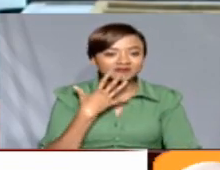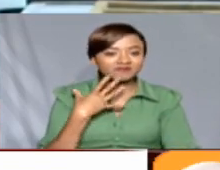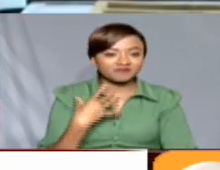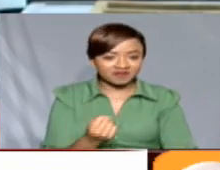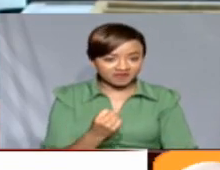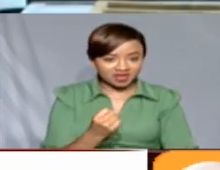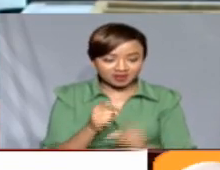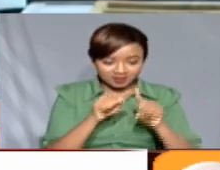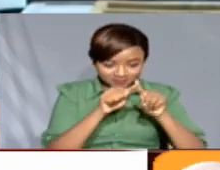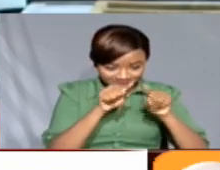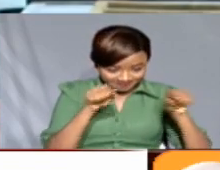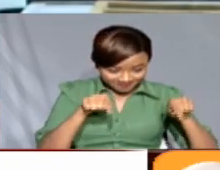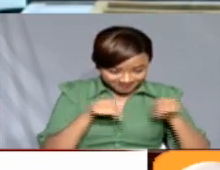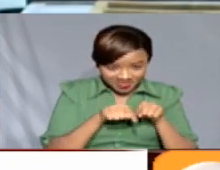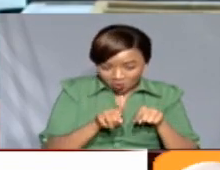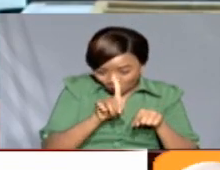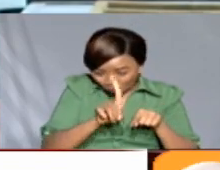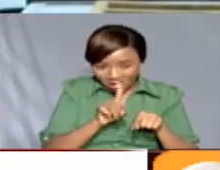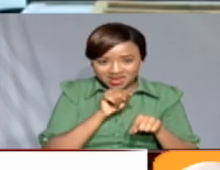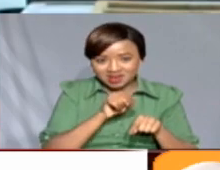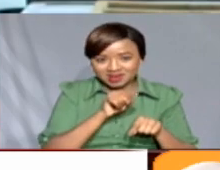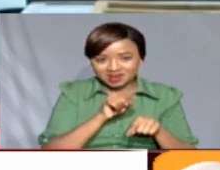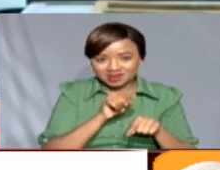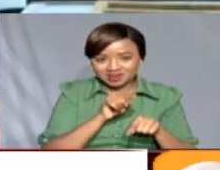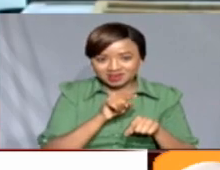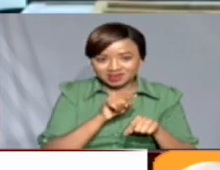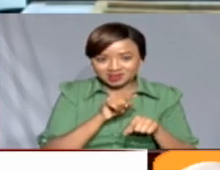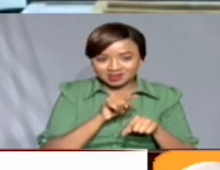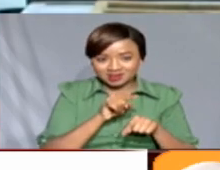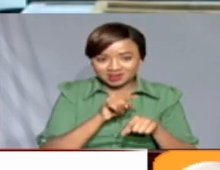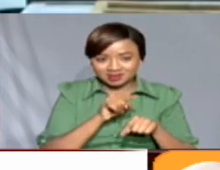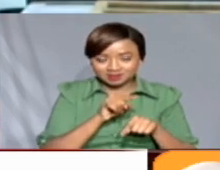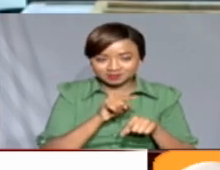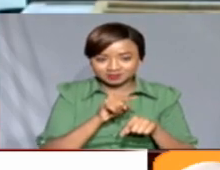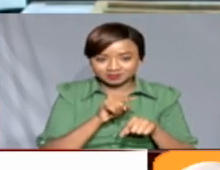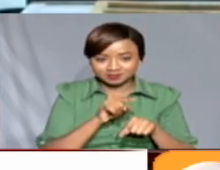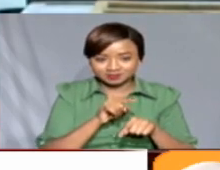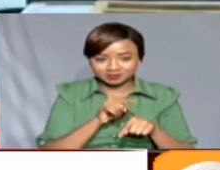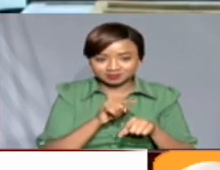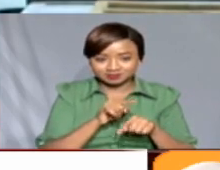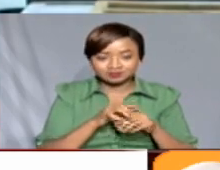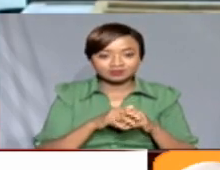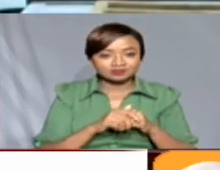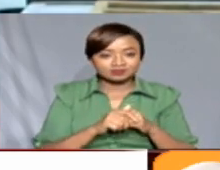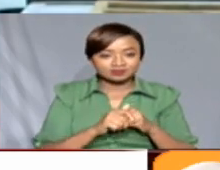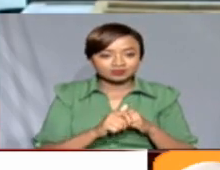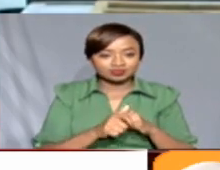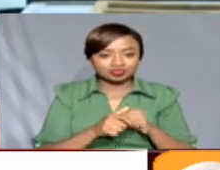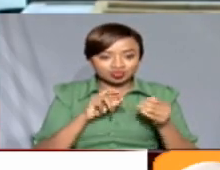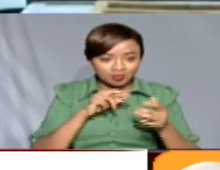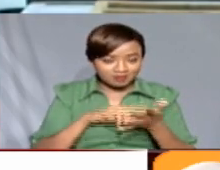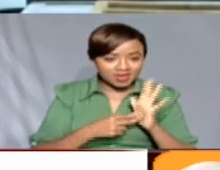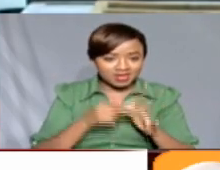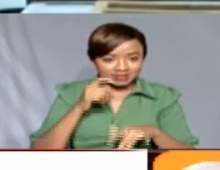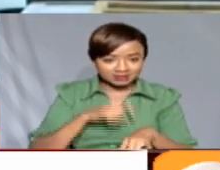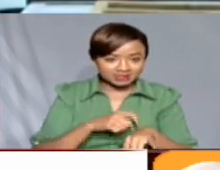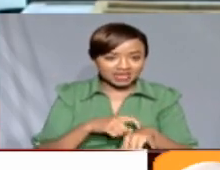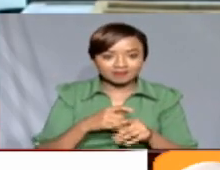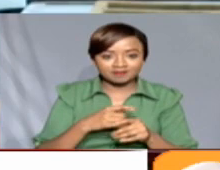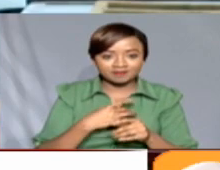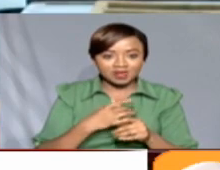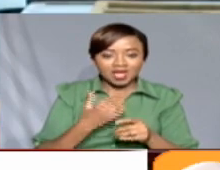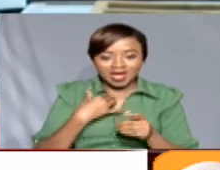3,500 to 5,000. To 5,000 Kenyan shillings. And that is just for the reagents okay. per test. Now, when you are doing a test, remember you